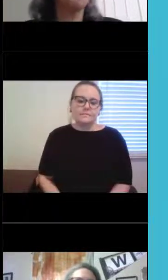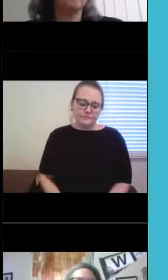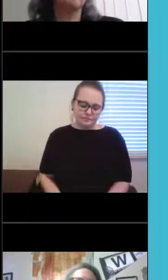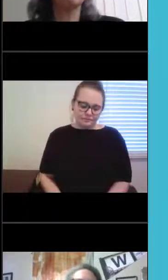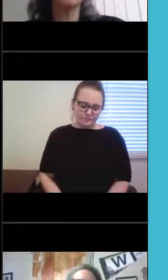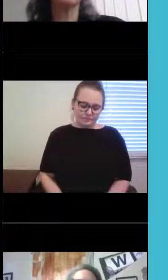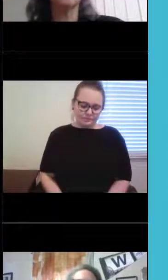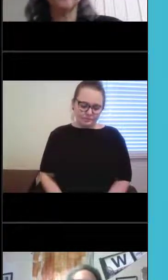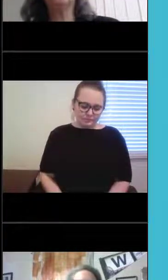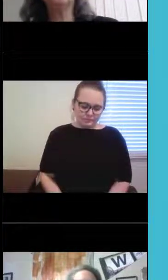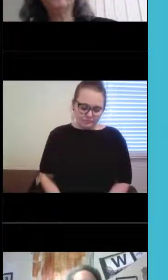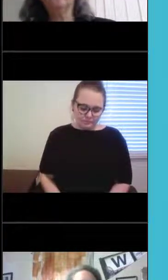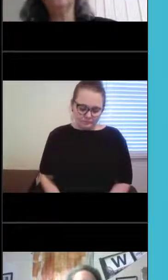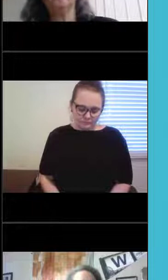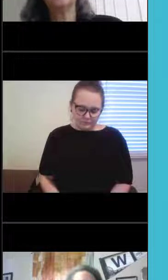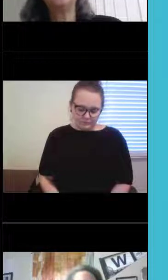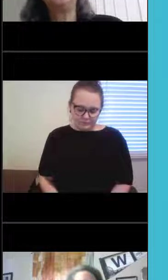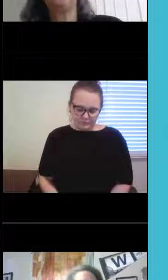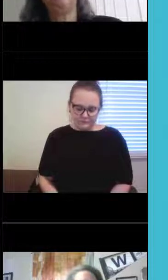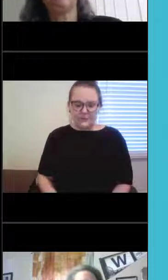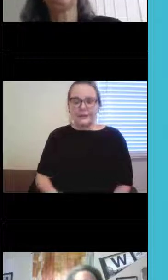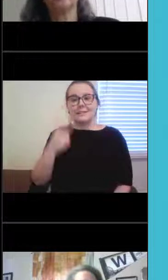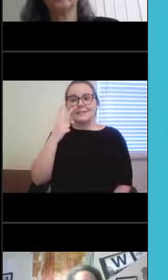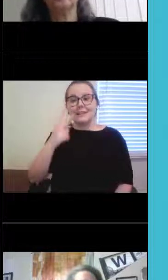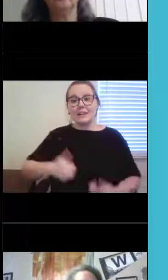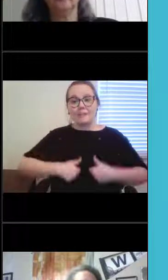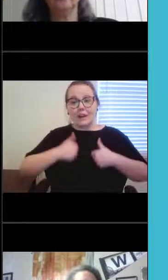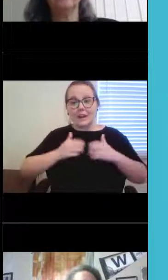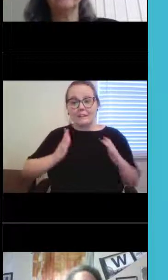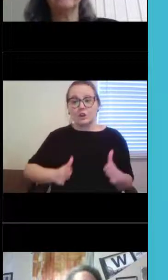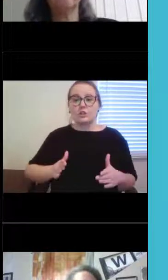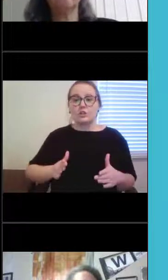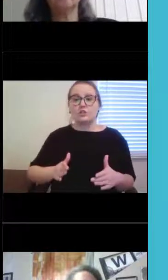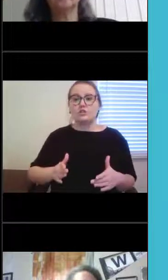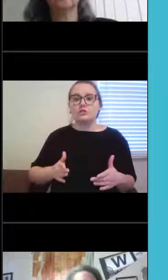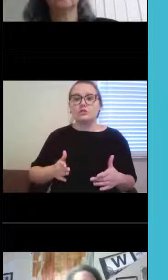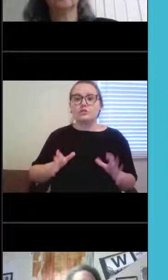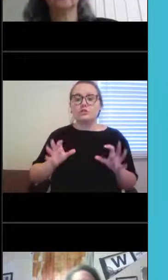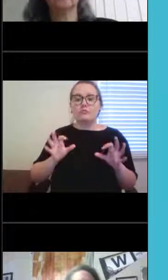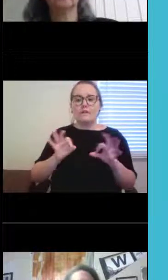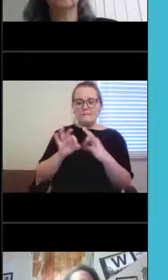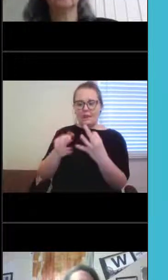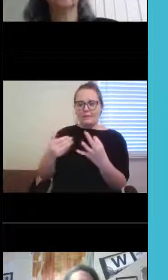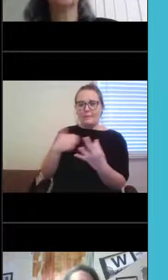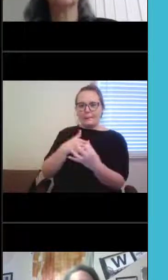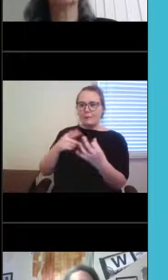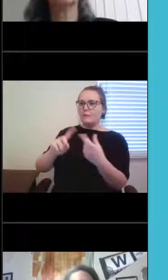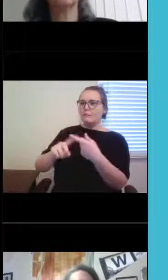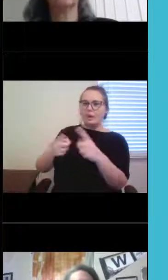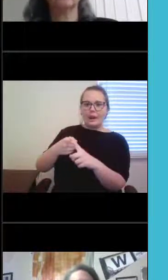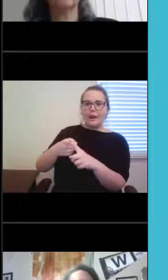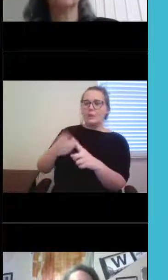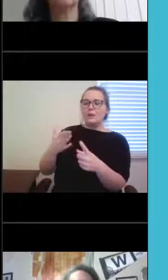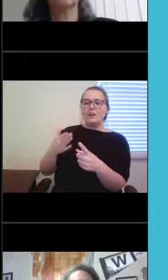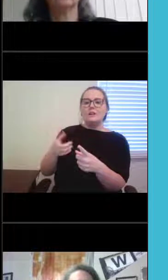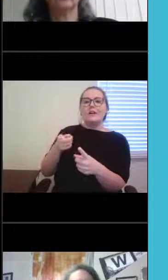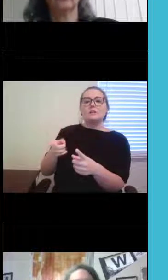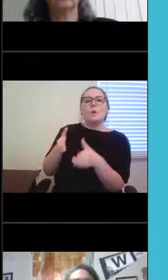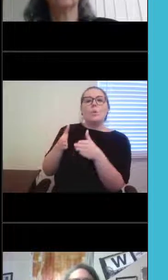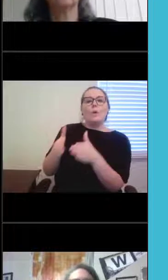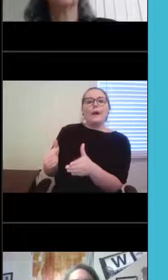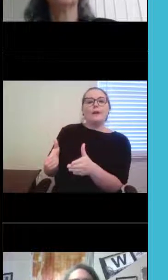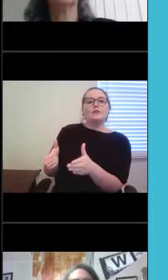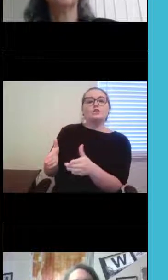And see the survivor's loved one as an avenue to get support to the